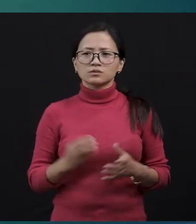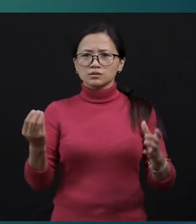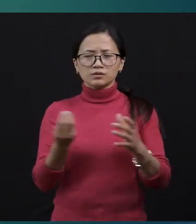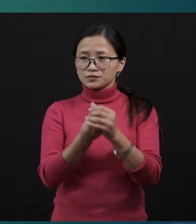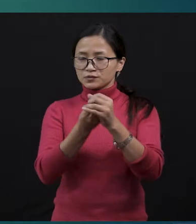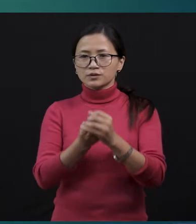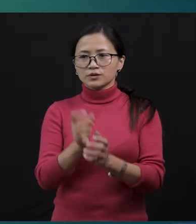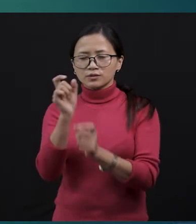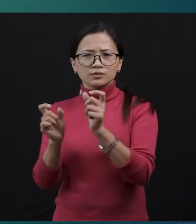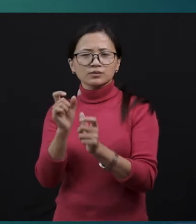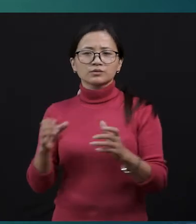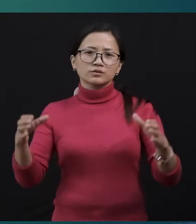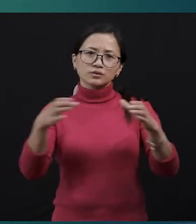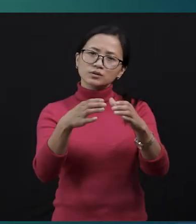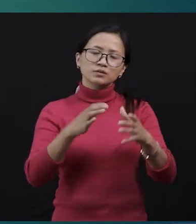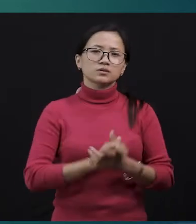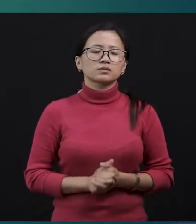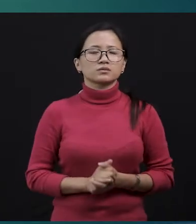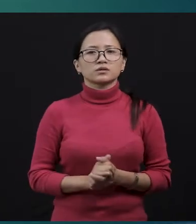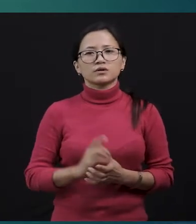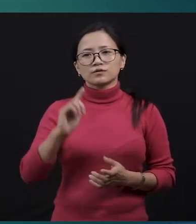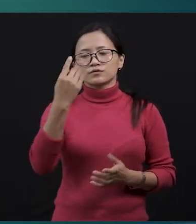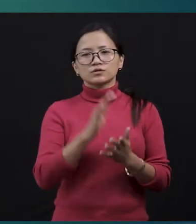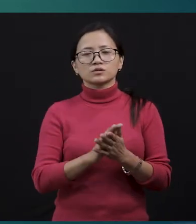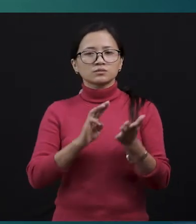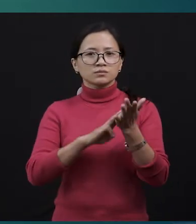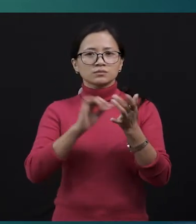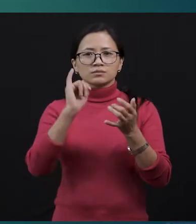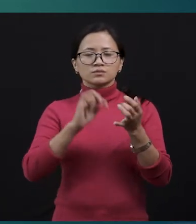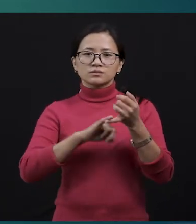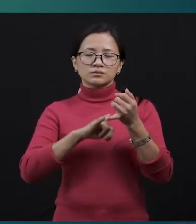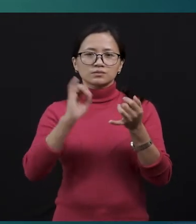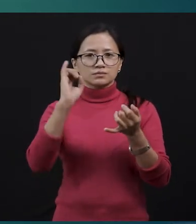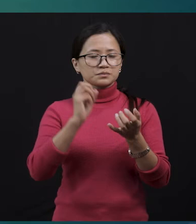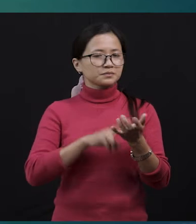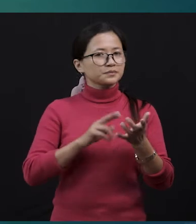they had to spend 15 days. And that was the first mission. It is not a repeated mission,